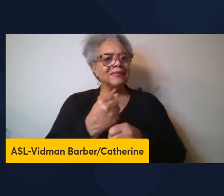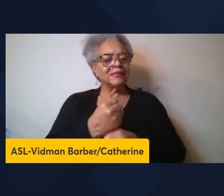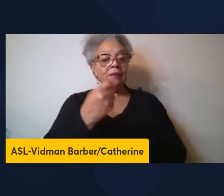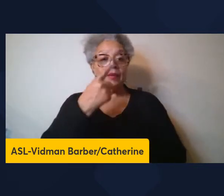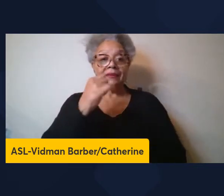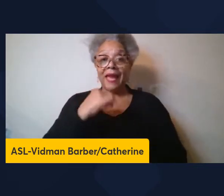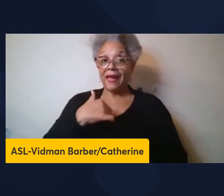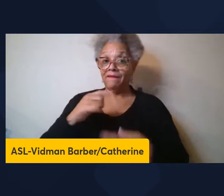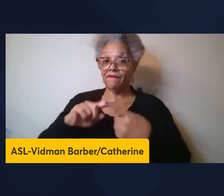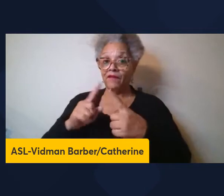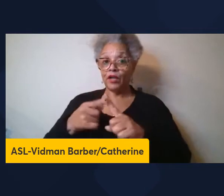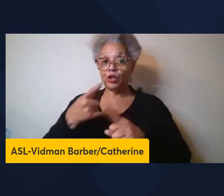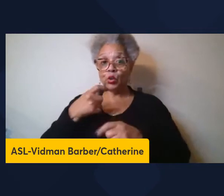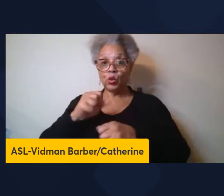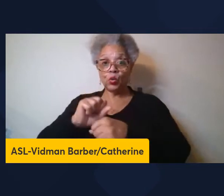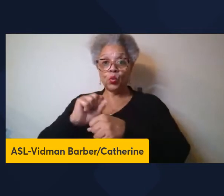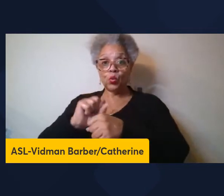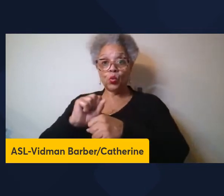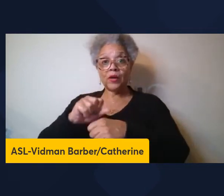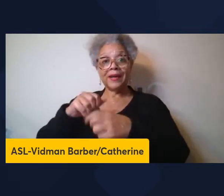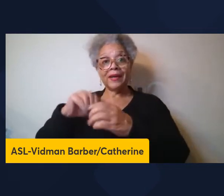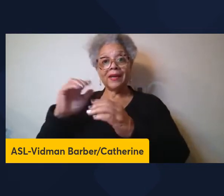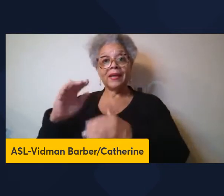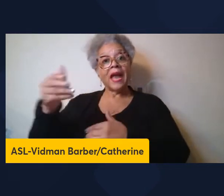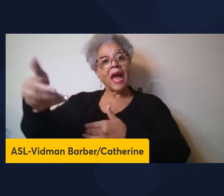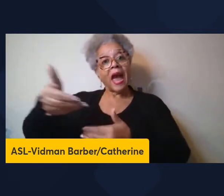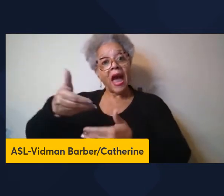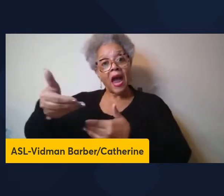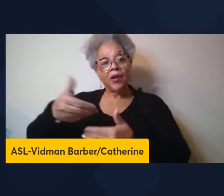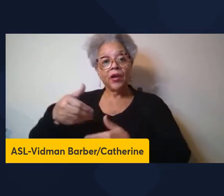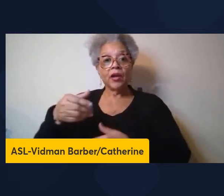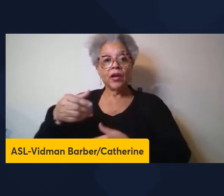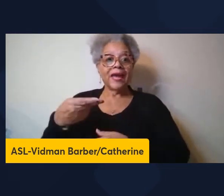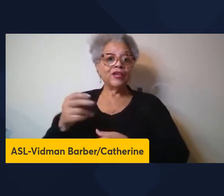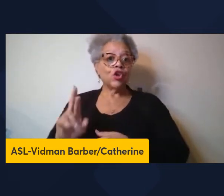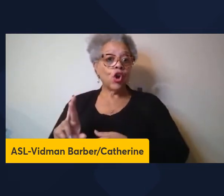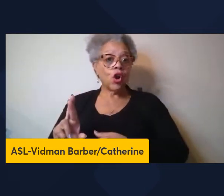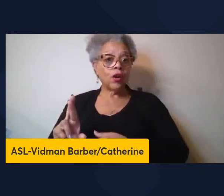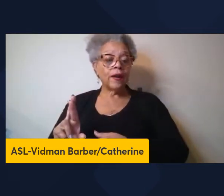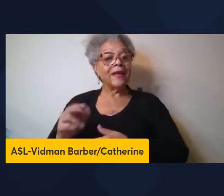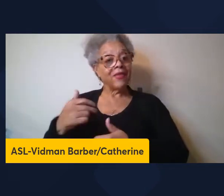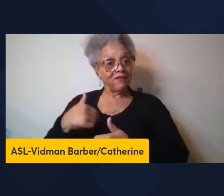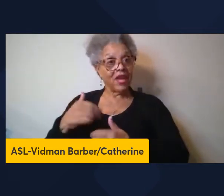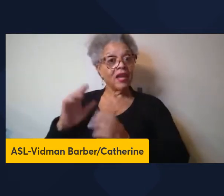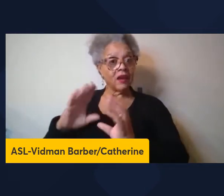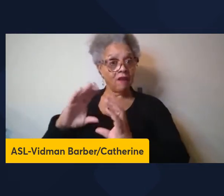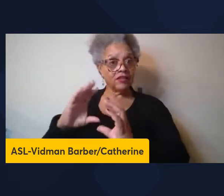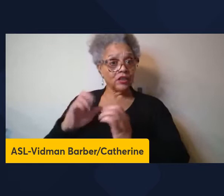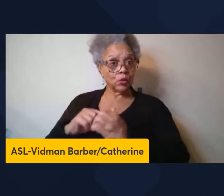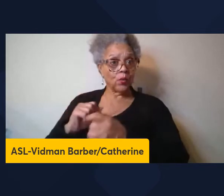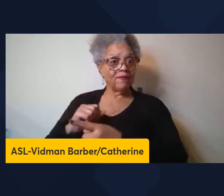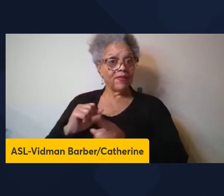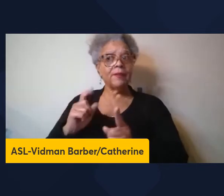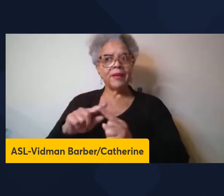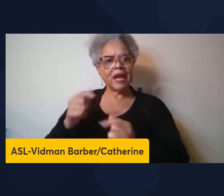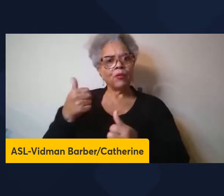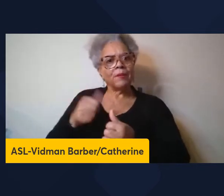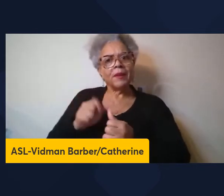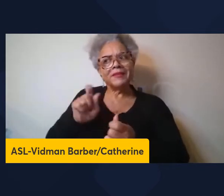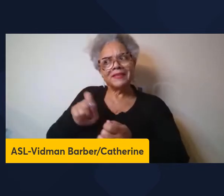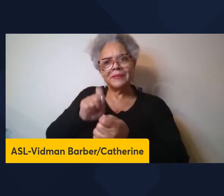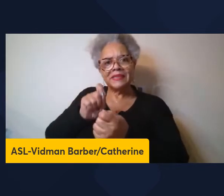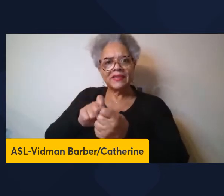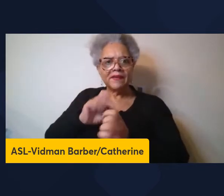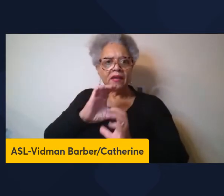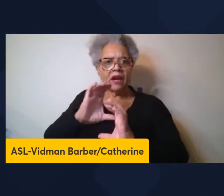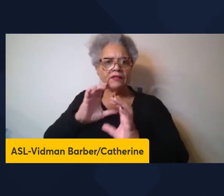friends who work in hiring or human resources, and I've had conversations with them. And I remember a specific conversation I